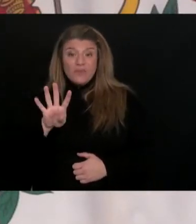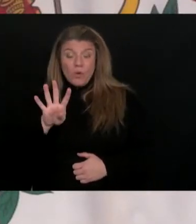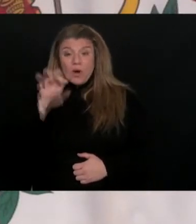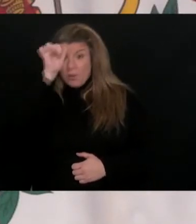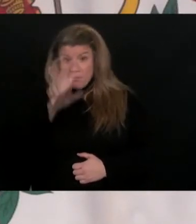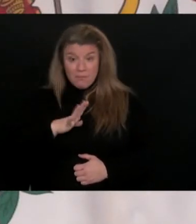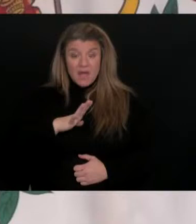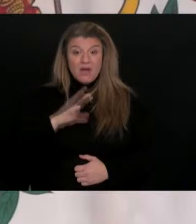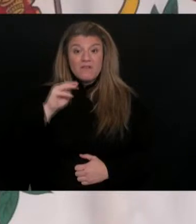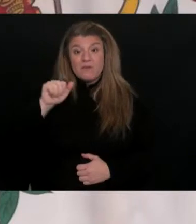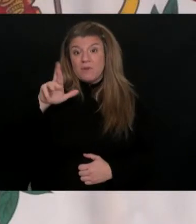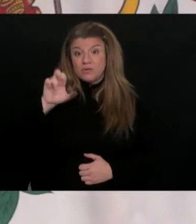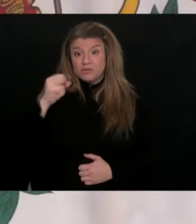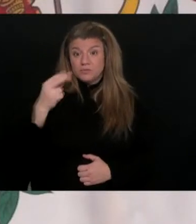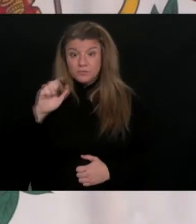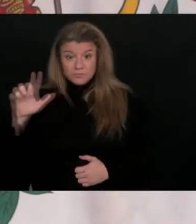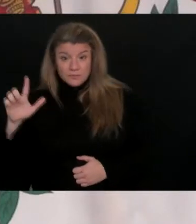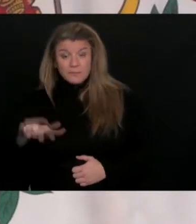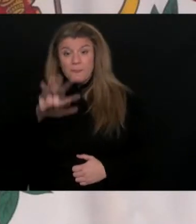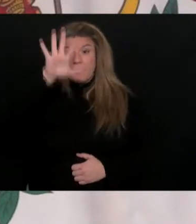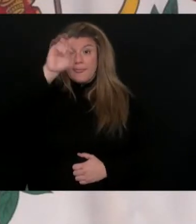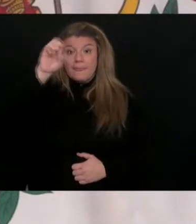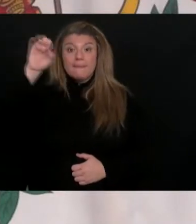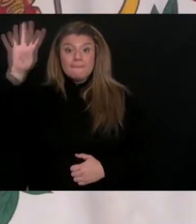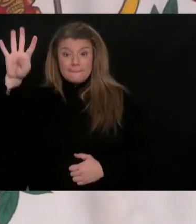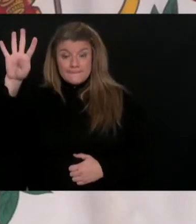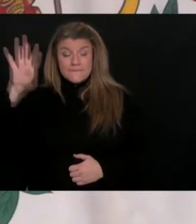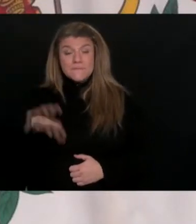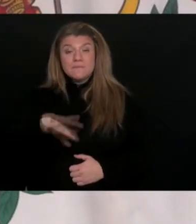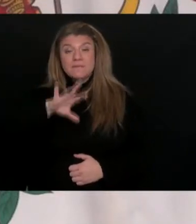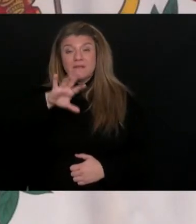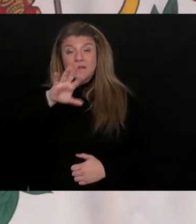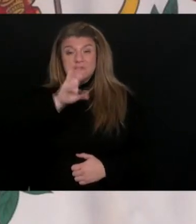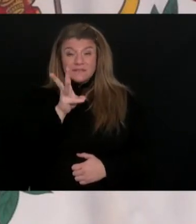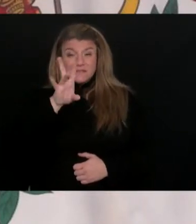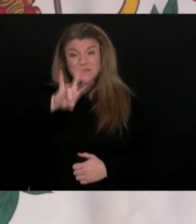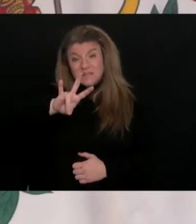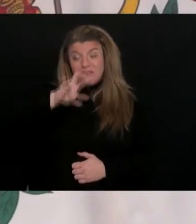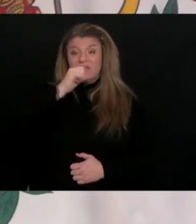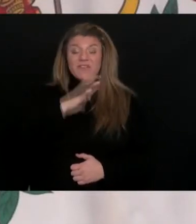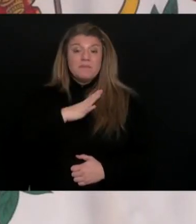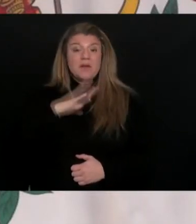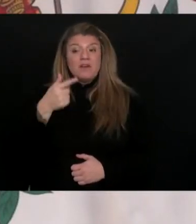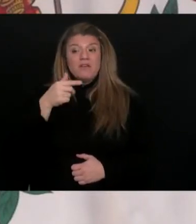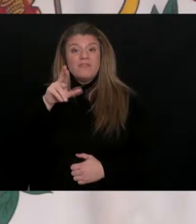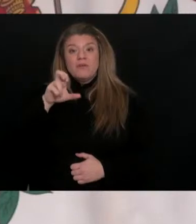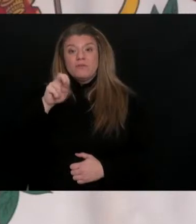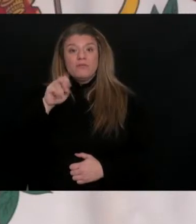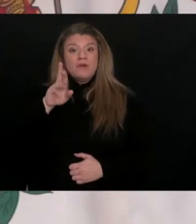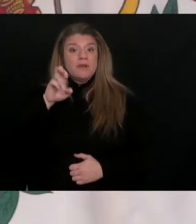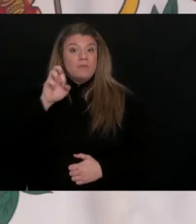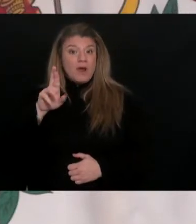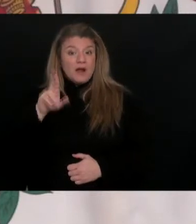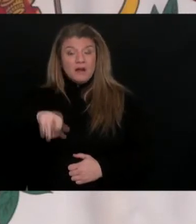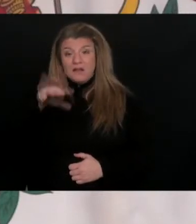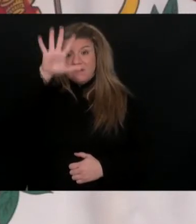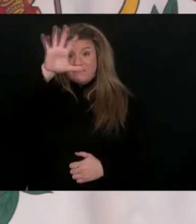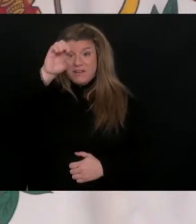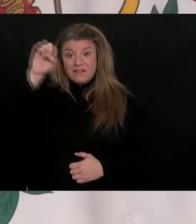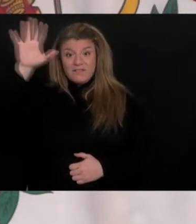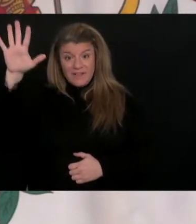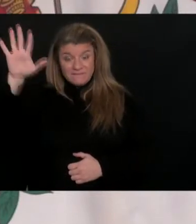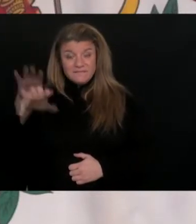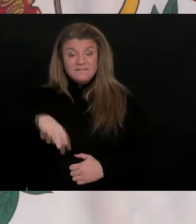74-year-old male from Marshall County. The 5,004th death, a 67-year-old female from Greenbrier County. The